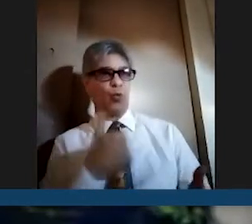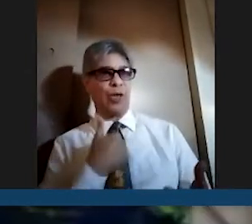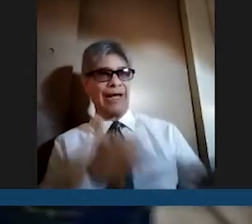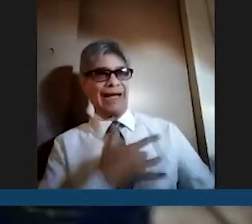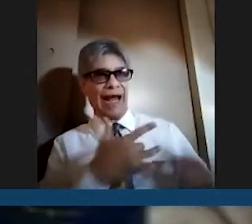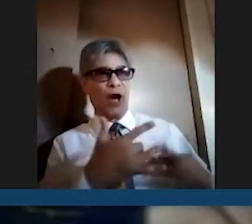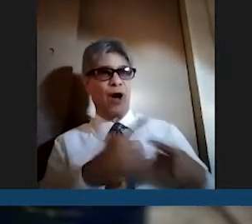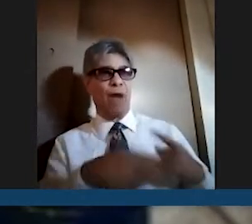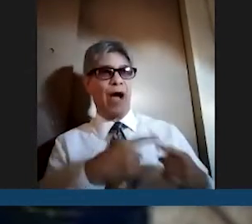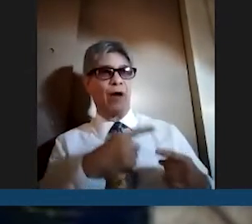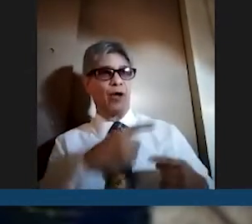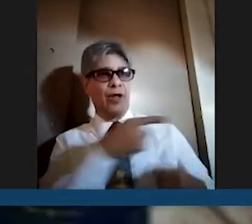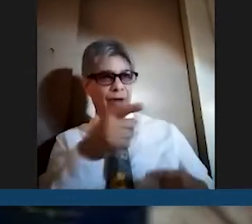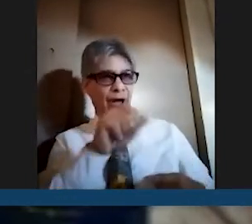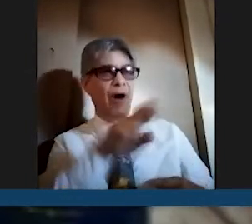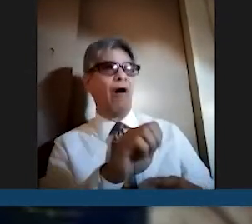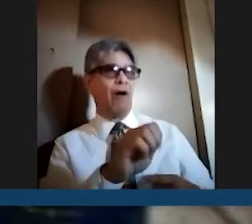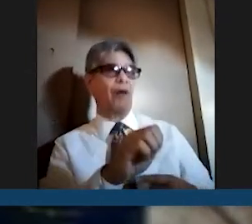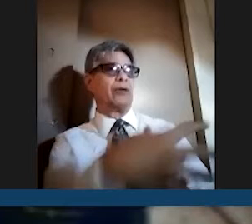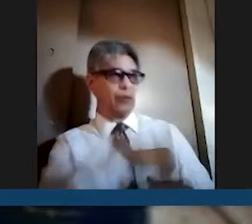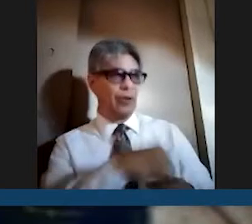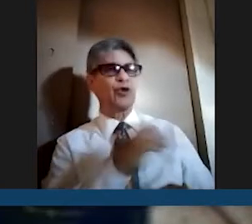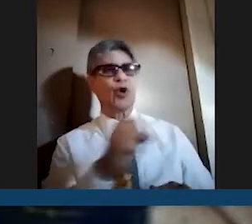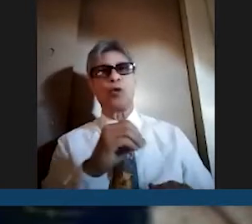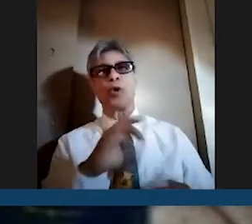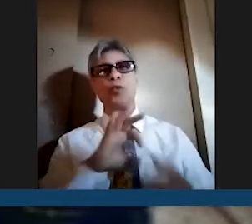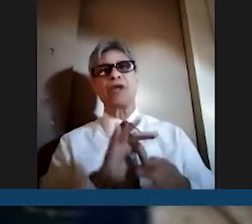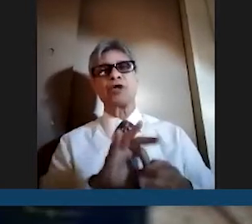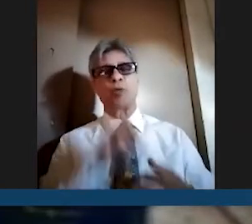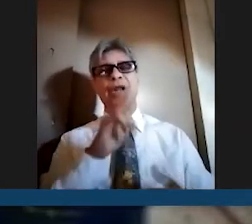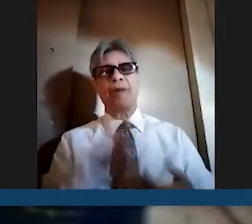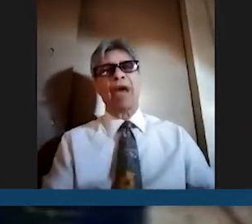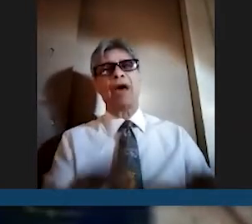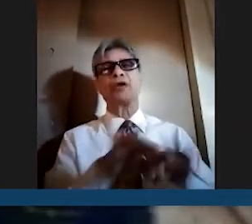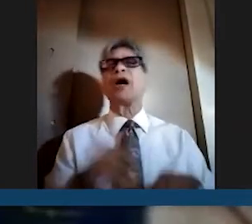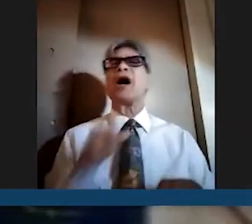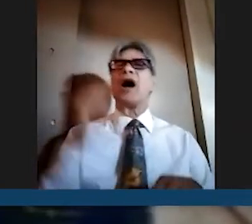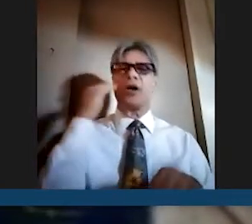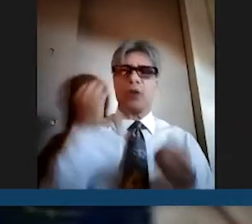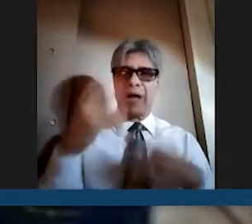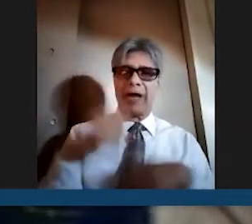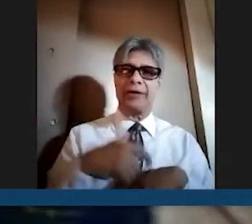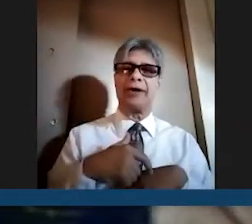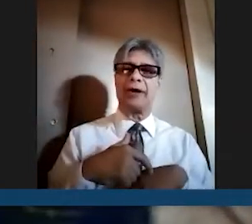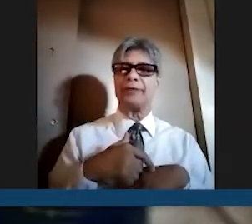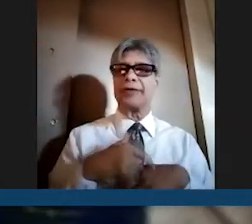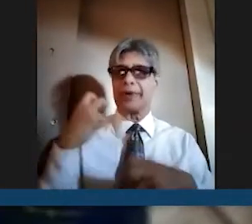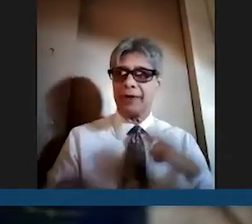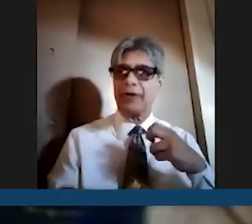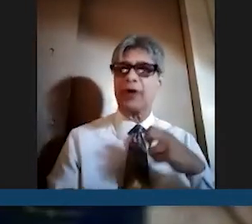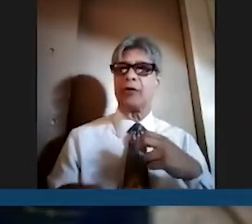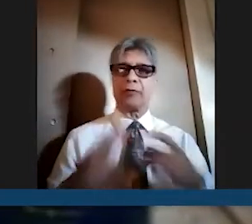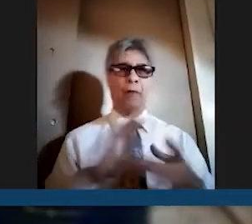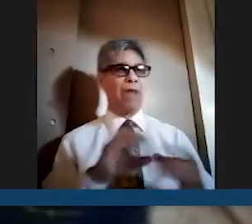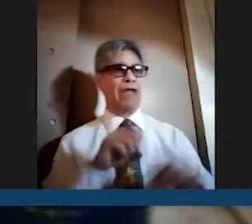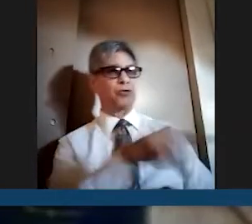in. So the relationship building matters, right? I know that oftentimes it's like, it's supposed to be like you message one time and